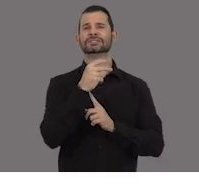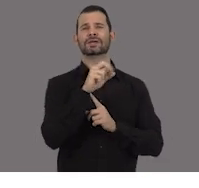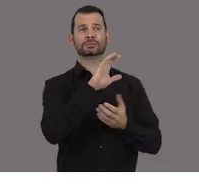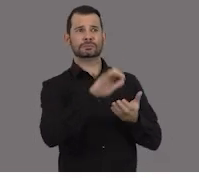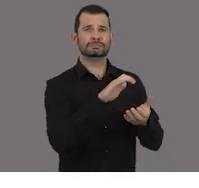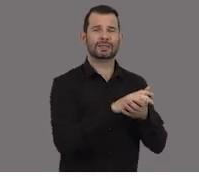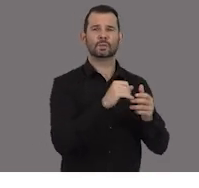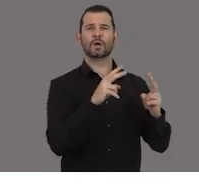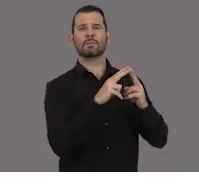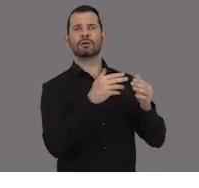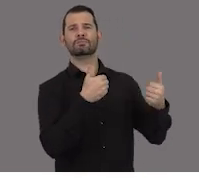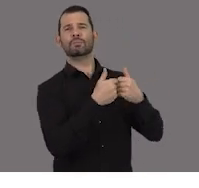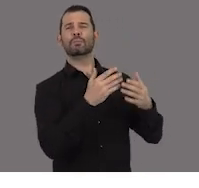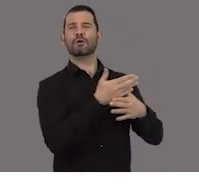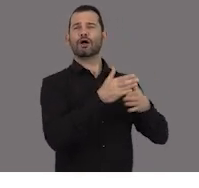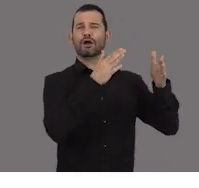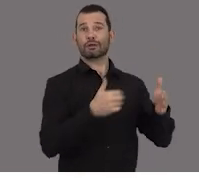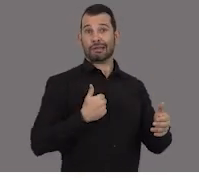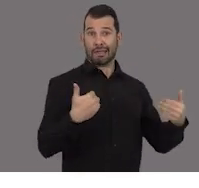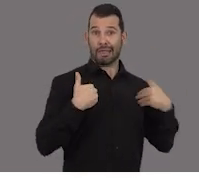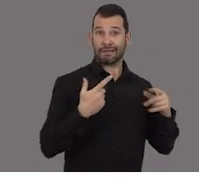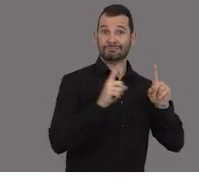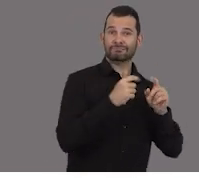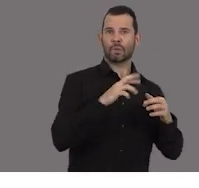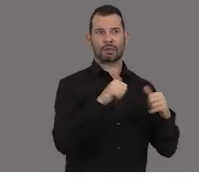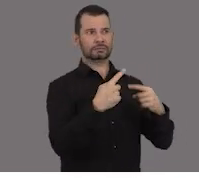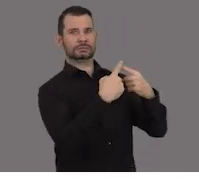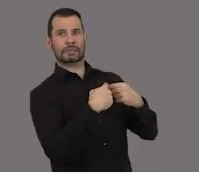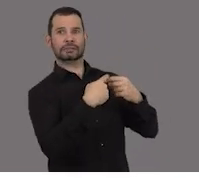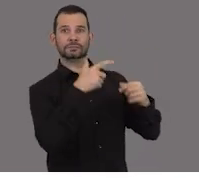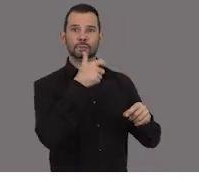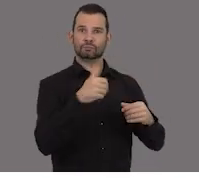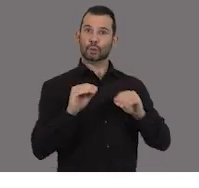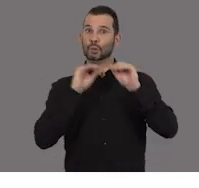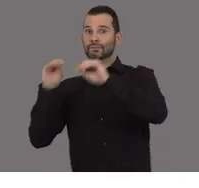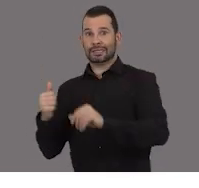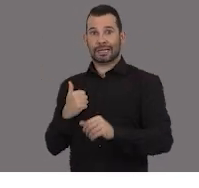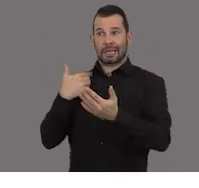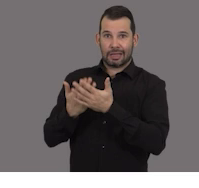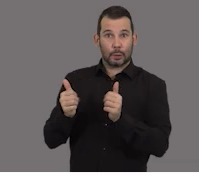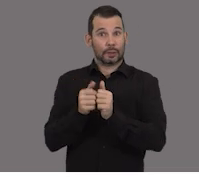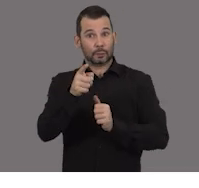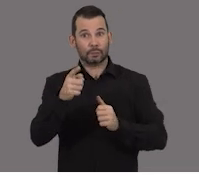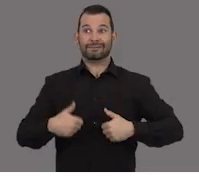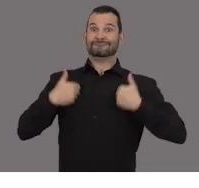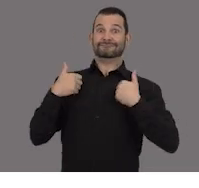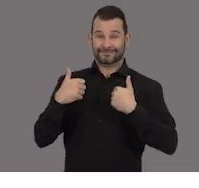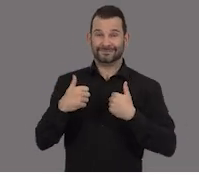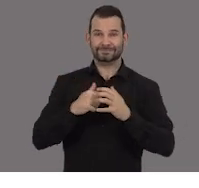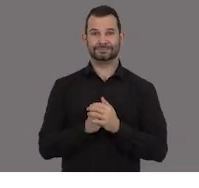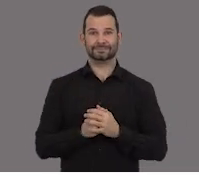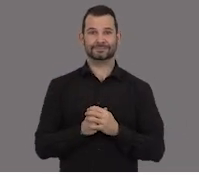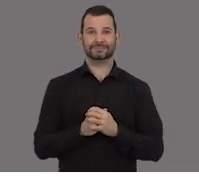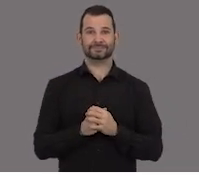a spouse or common law partner in Canada, or dependents who move to Canada to live with you,